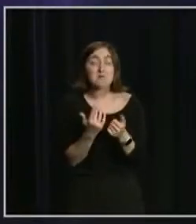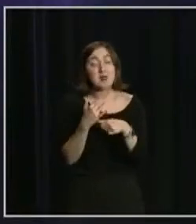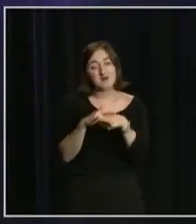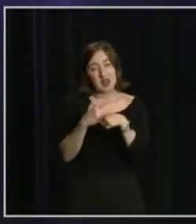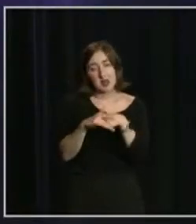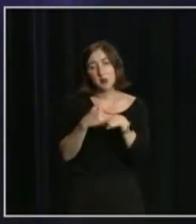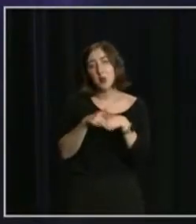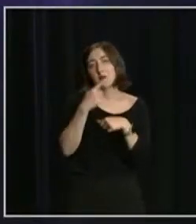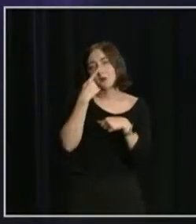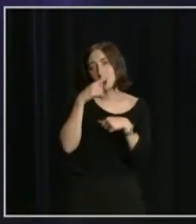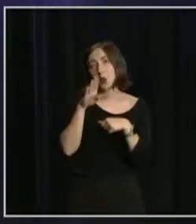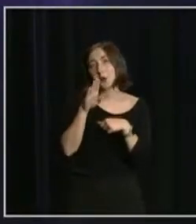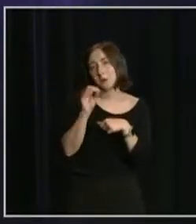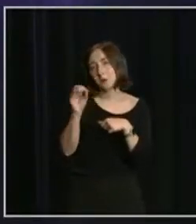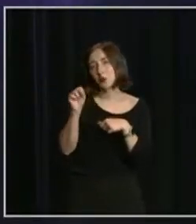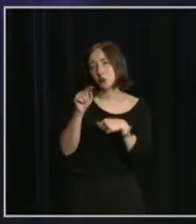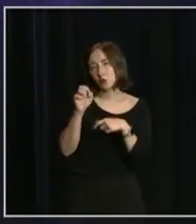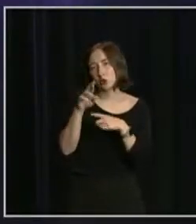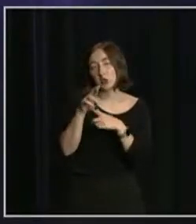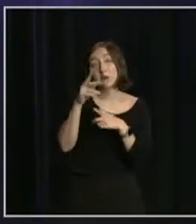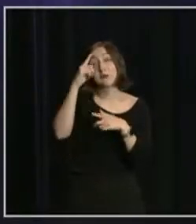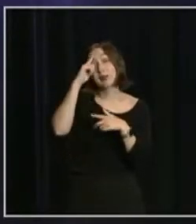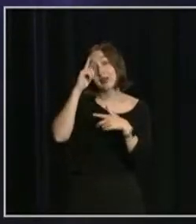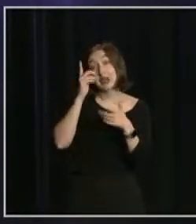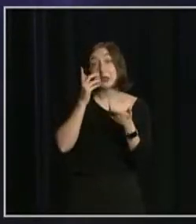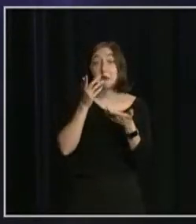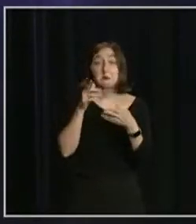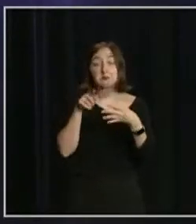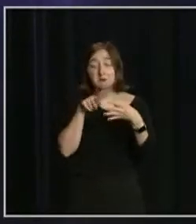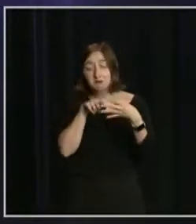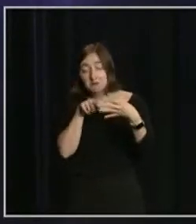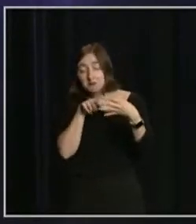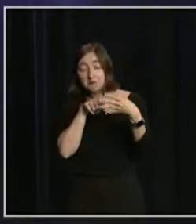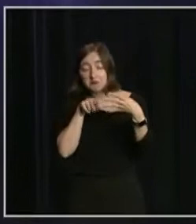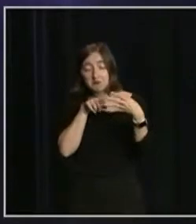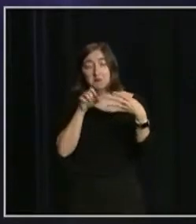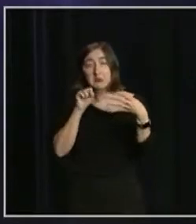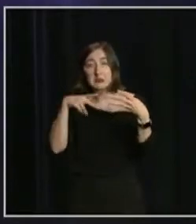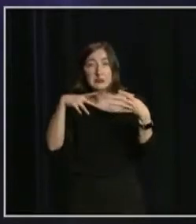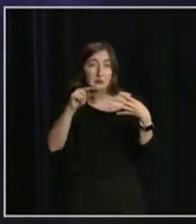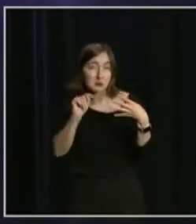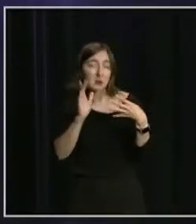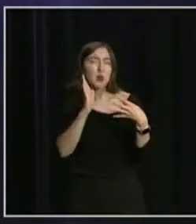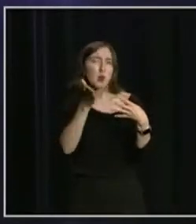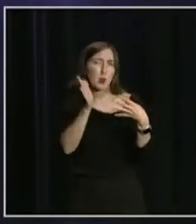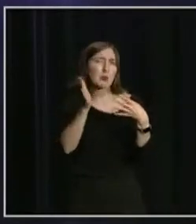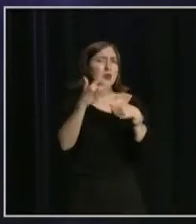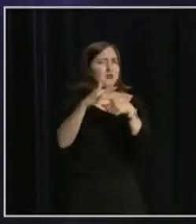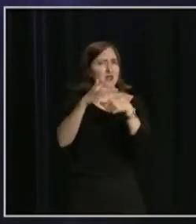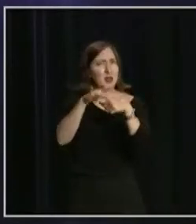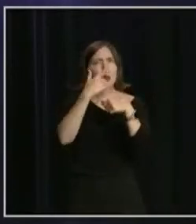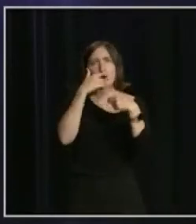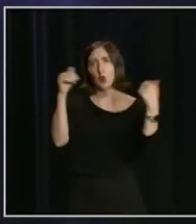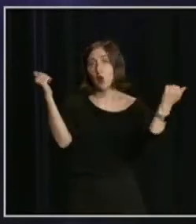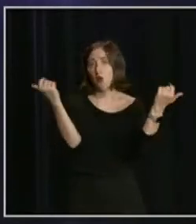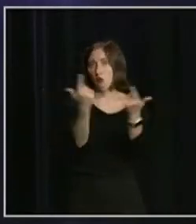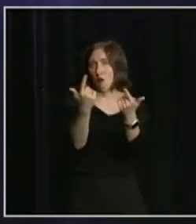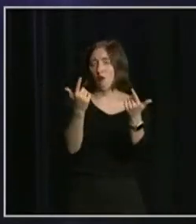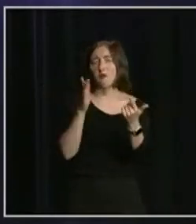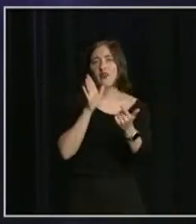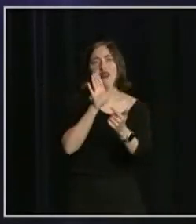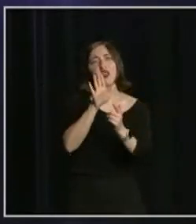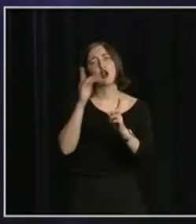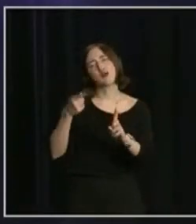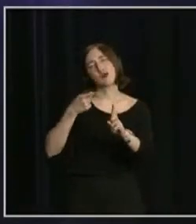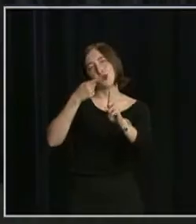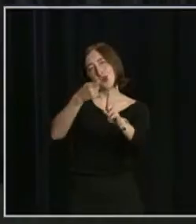we think by the middle of September, it'll be open to everybody, and I think that's their target date to get going, I